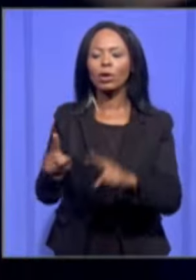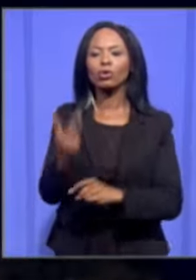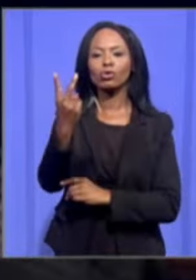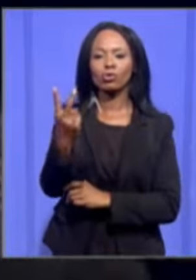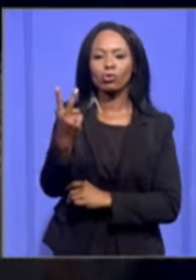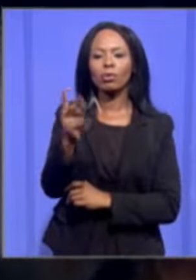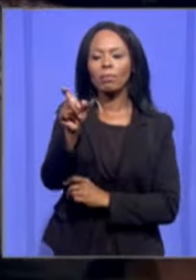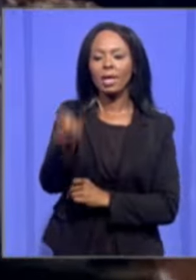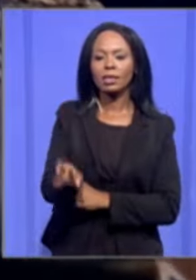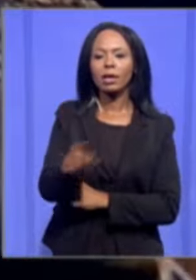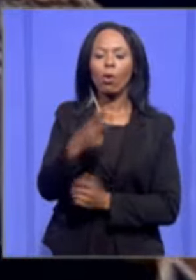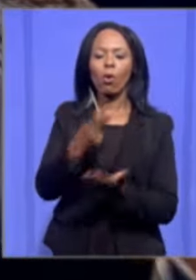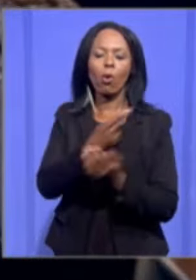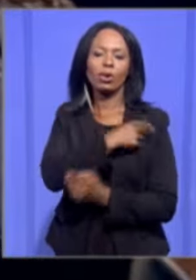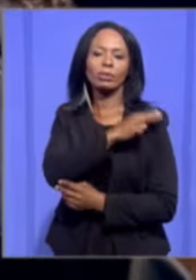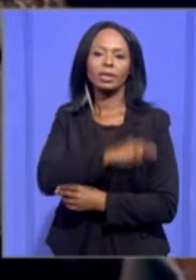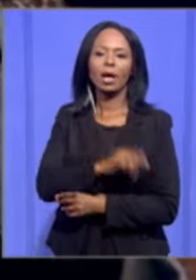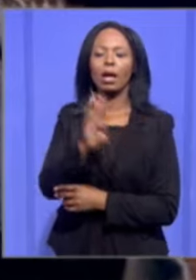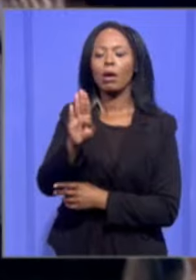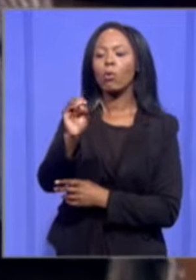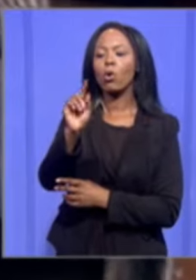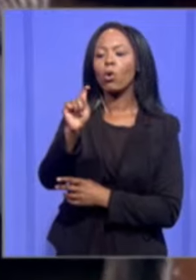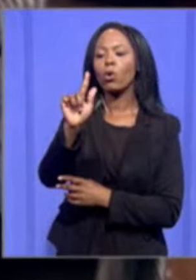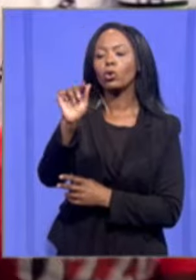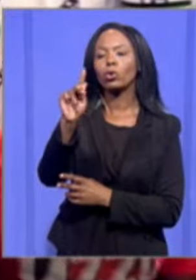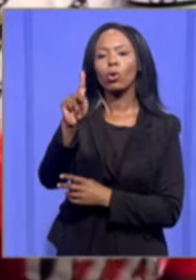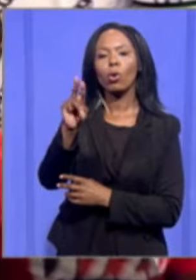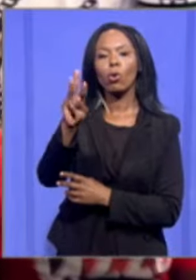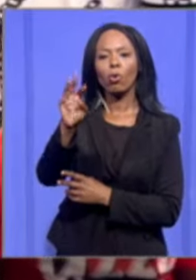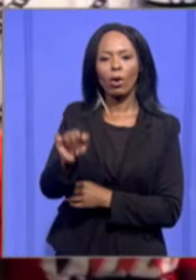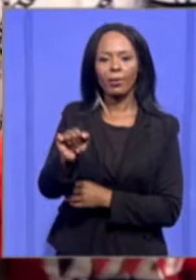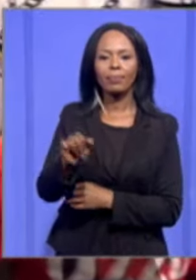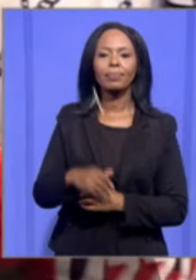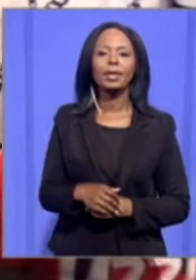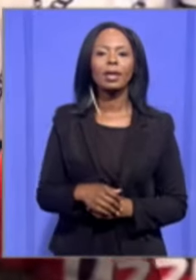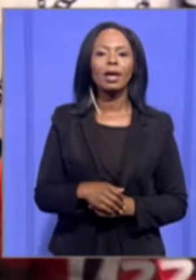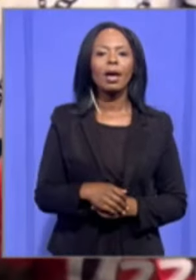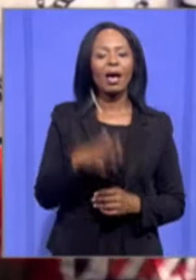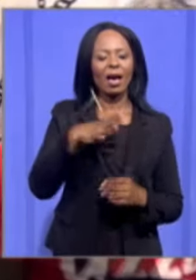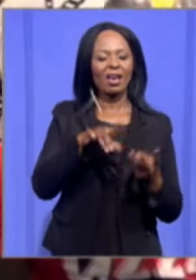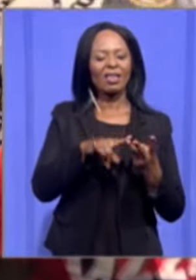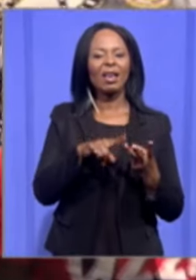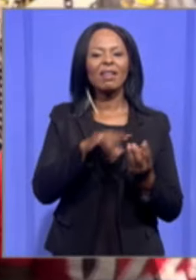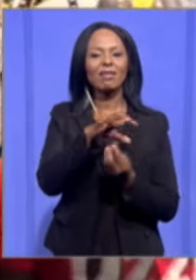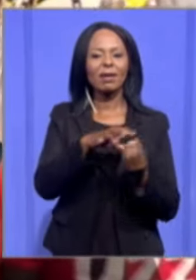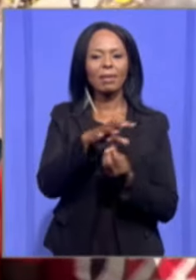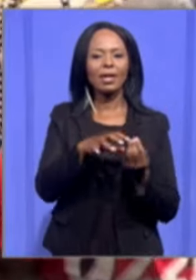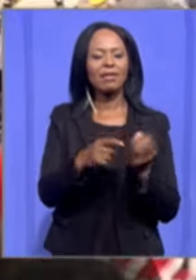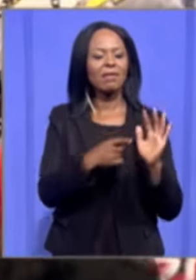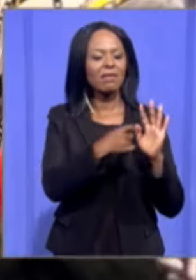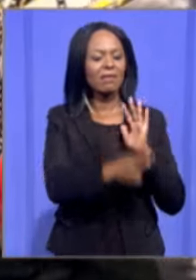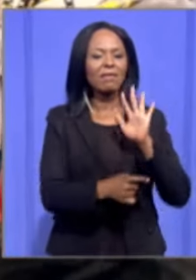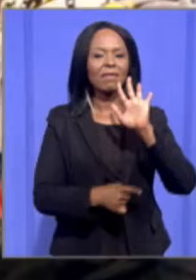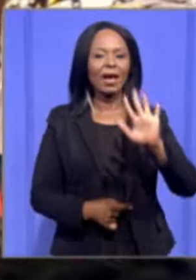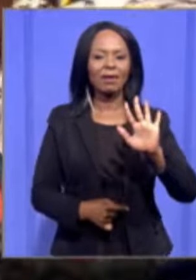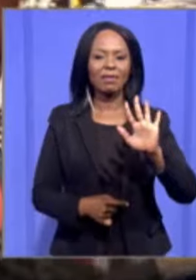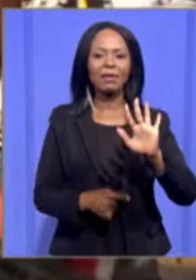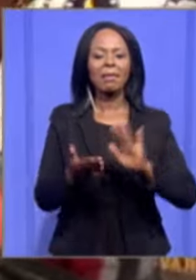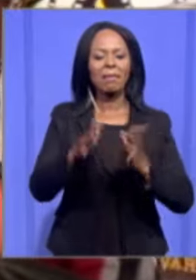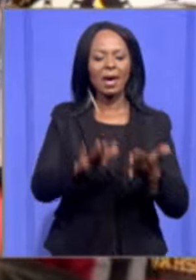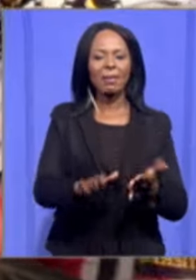ANC o ne morago a kopana le bafaludi ba kotsi. Gammogo le ba malapa a baswi ba le batlhano kwa